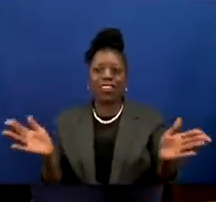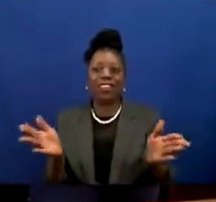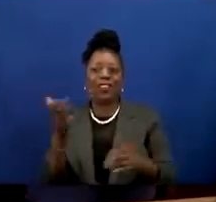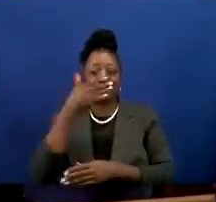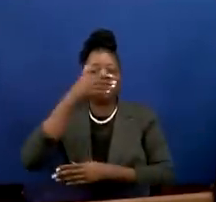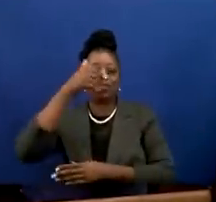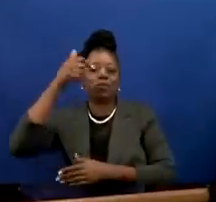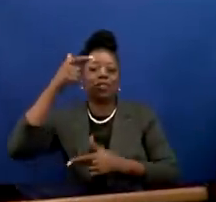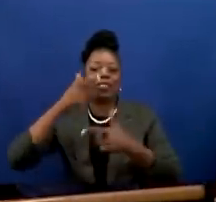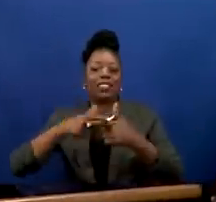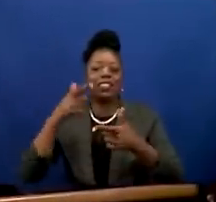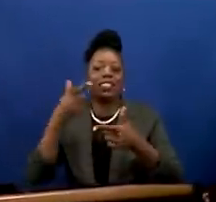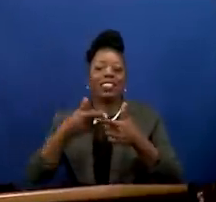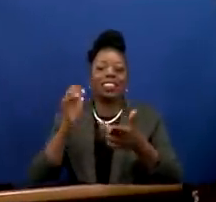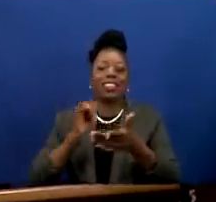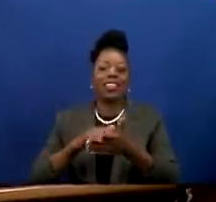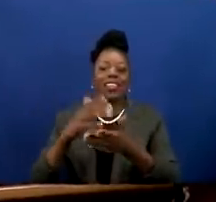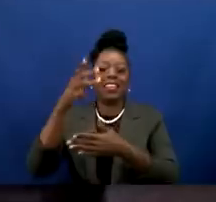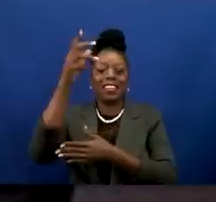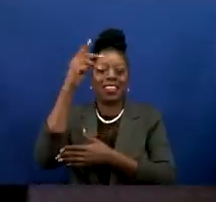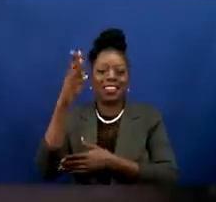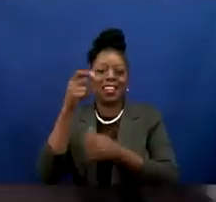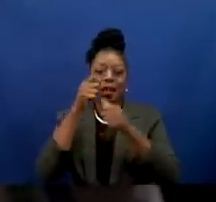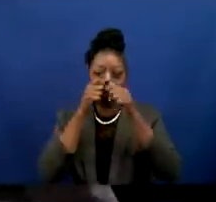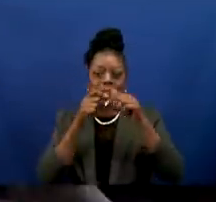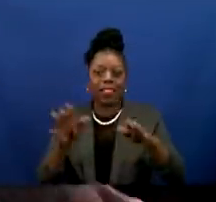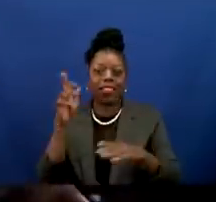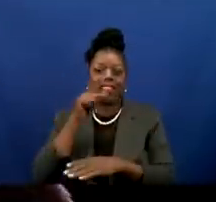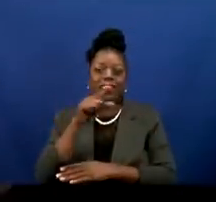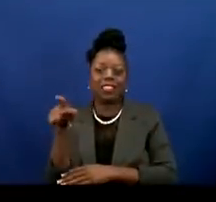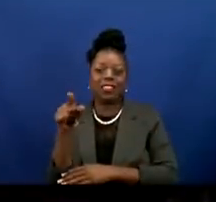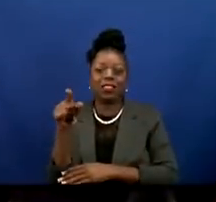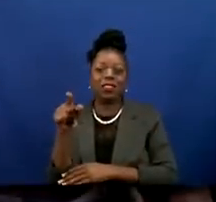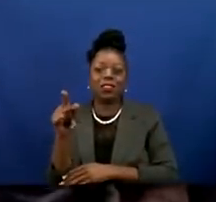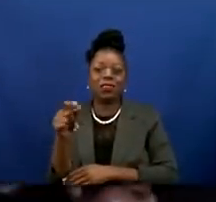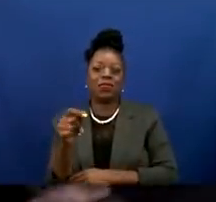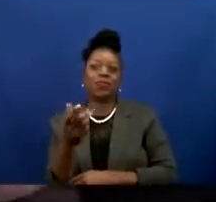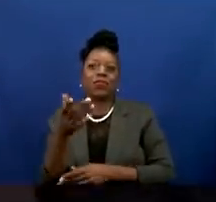Come on. God bless you, man. God bless you.